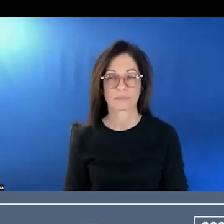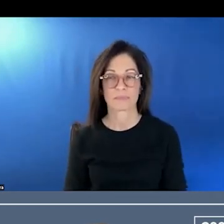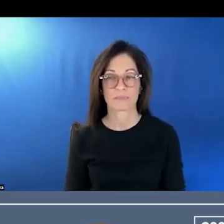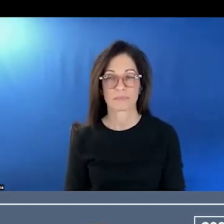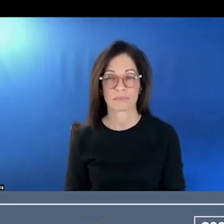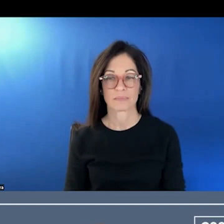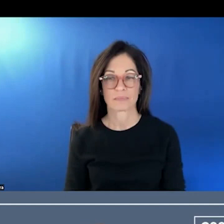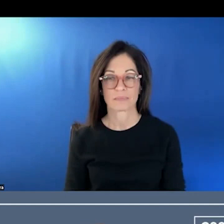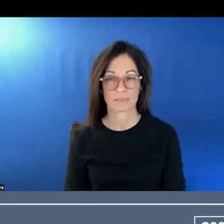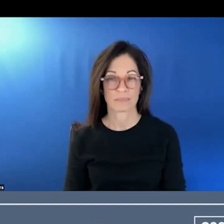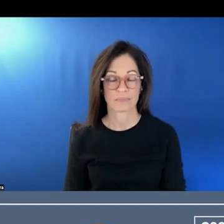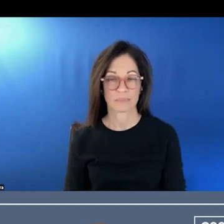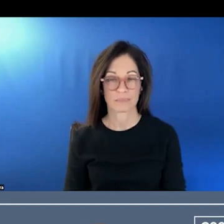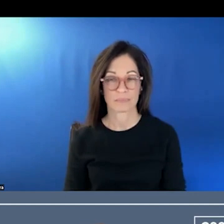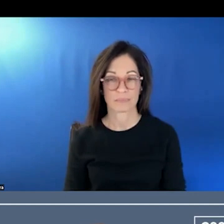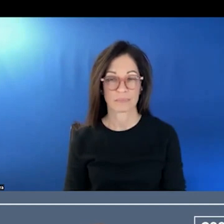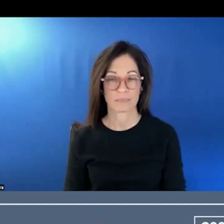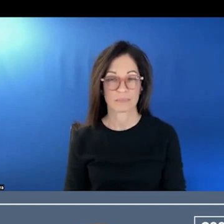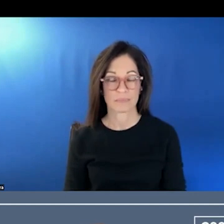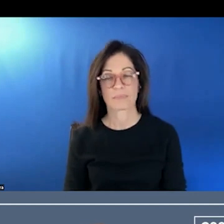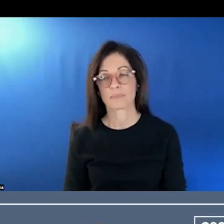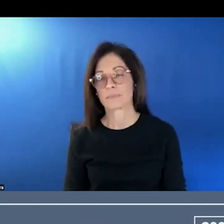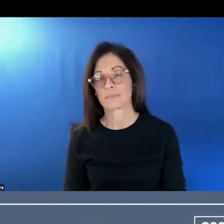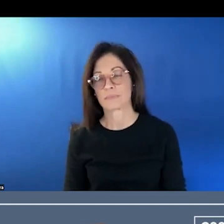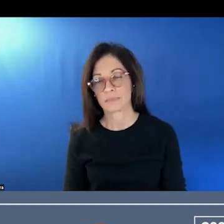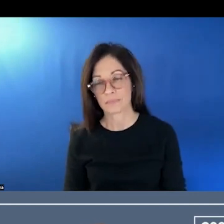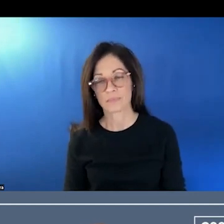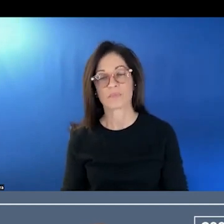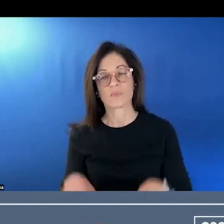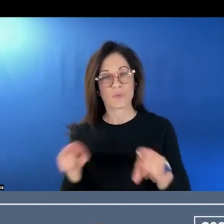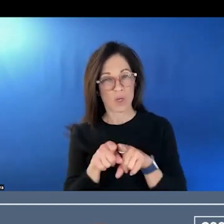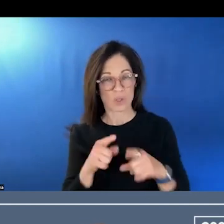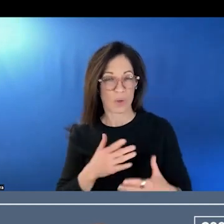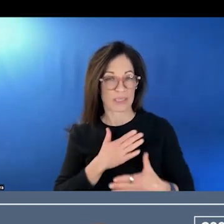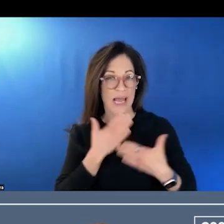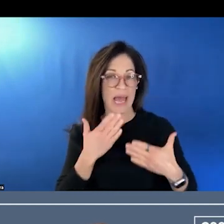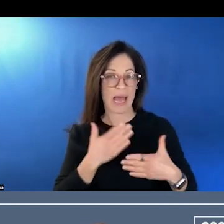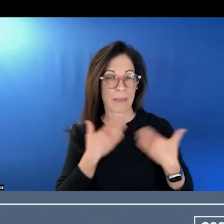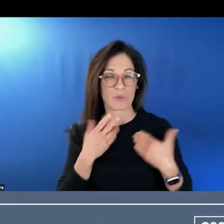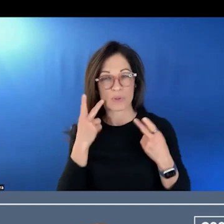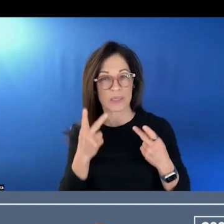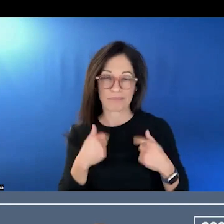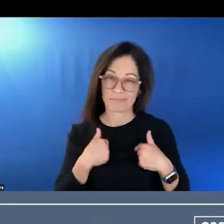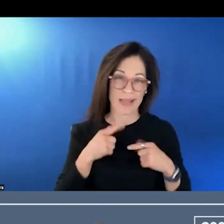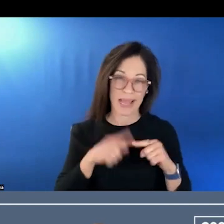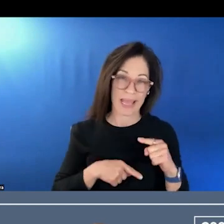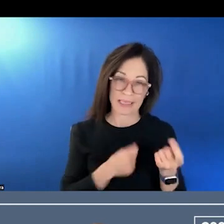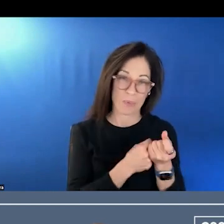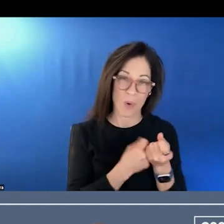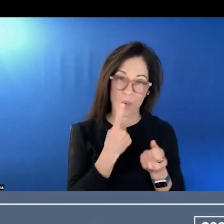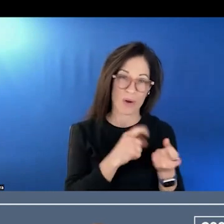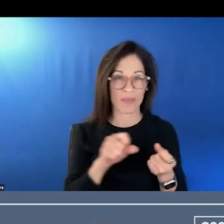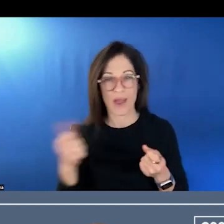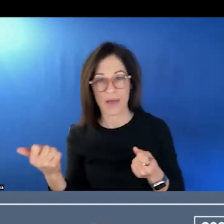to see, obviously we can't take a, specific position as SAMHSA on it, but I